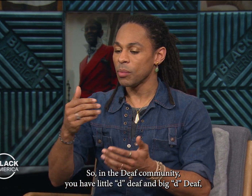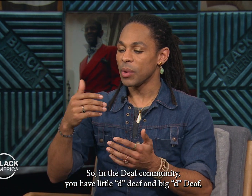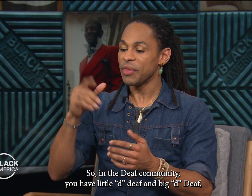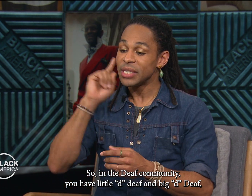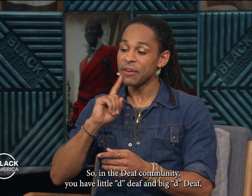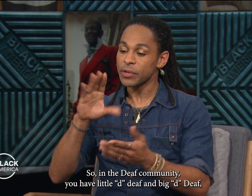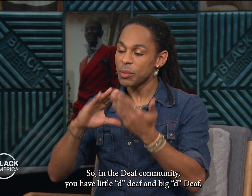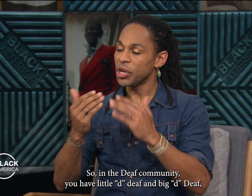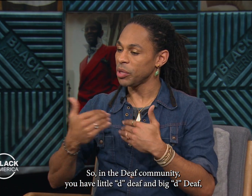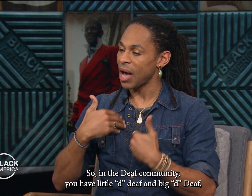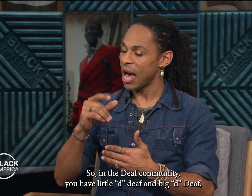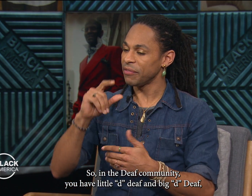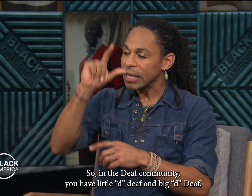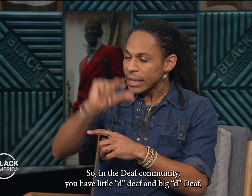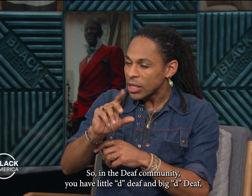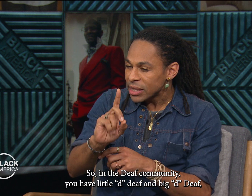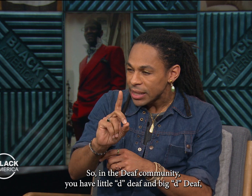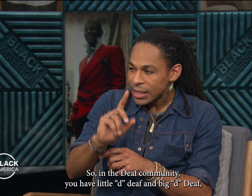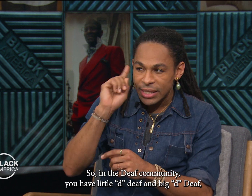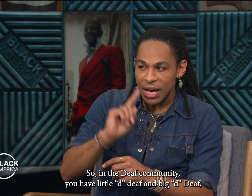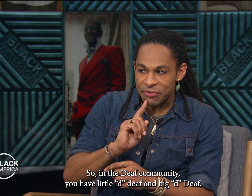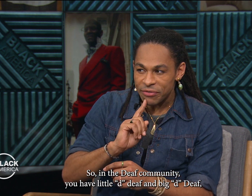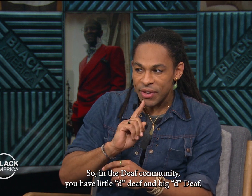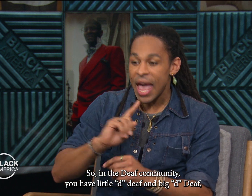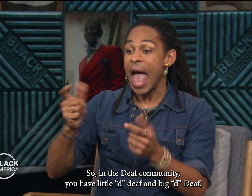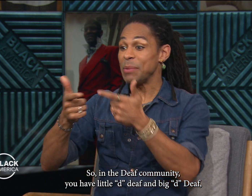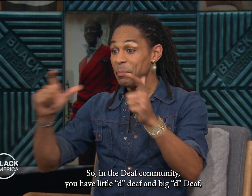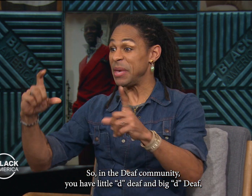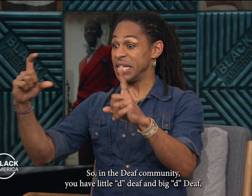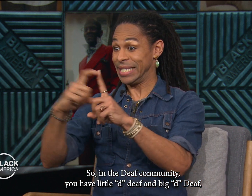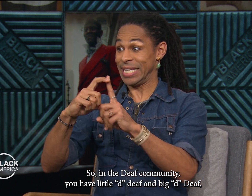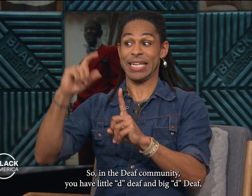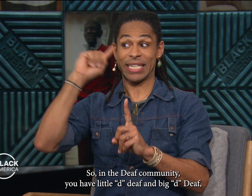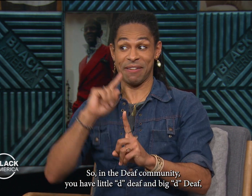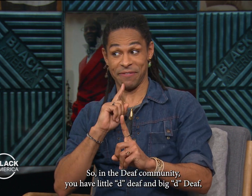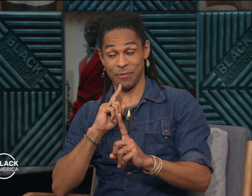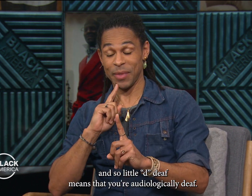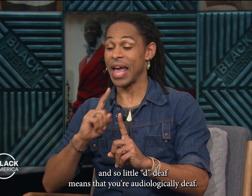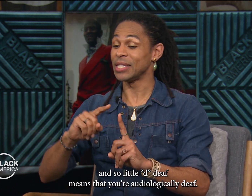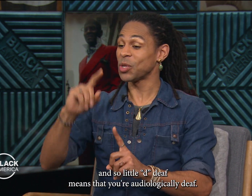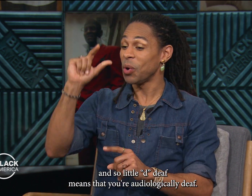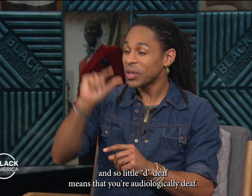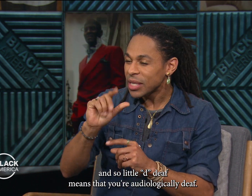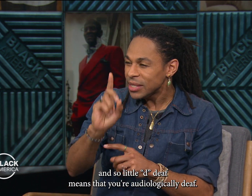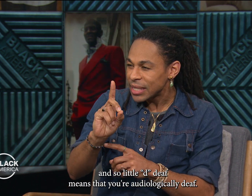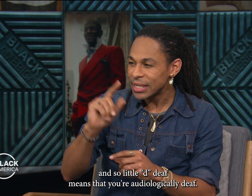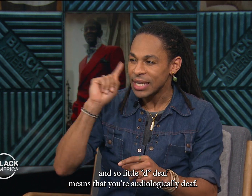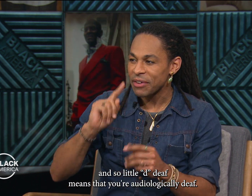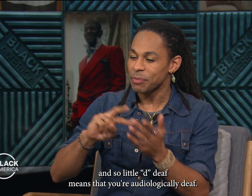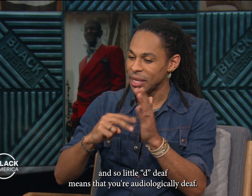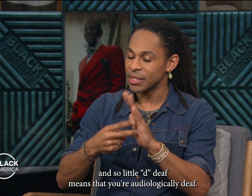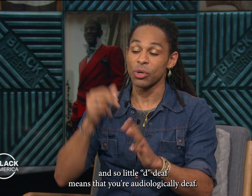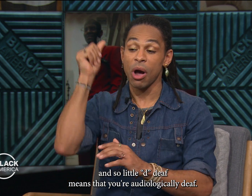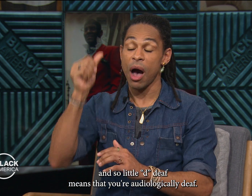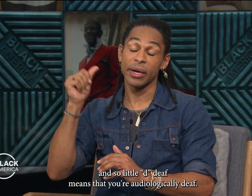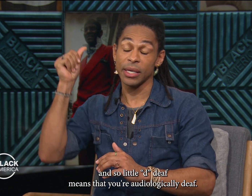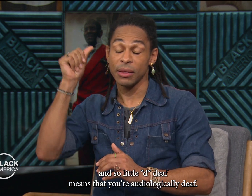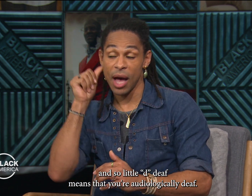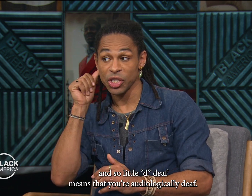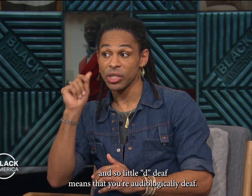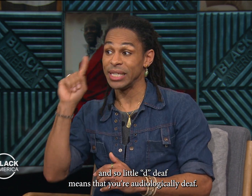So in the deaf community, you have little d deaf and big D deaf. And so little d deaf means that you